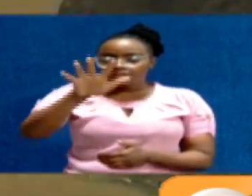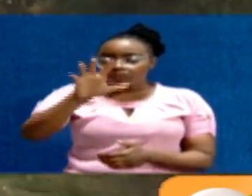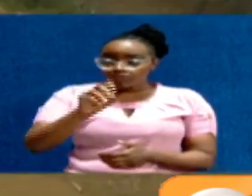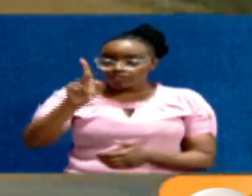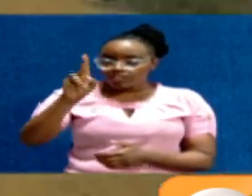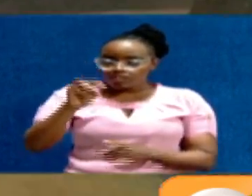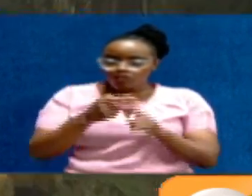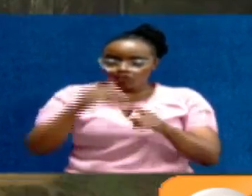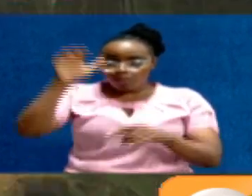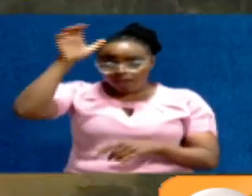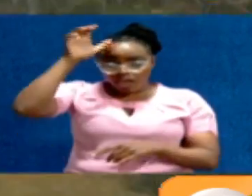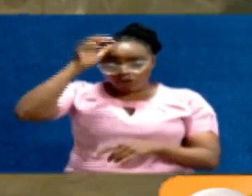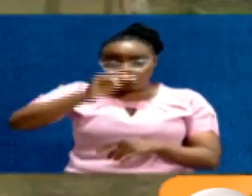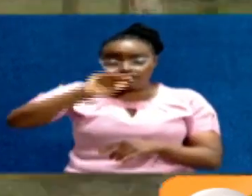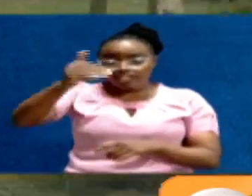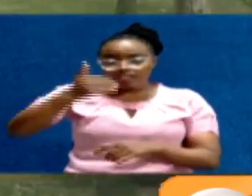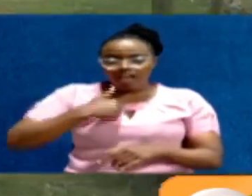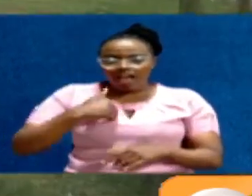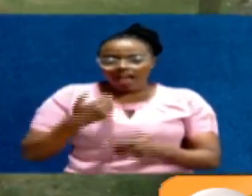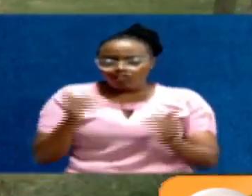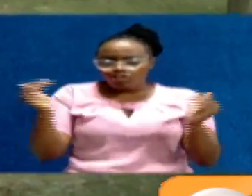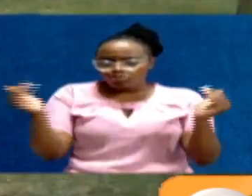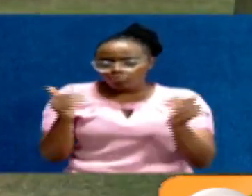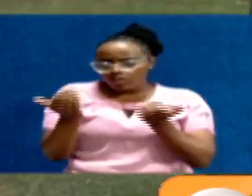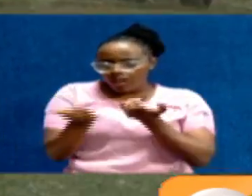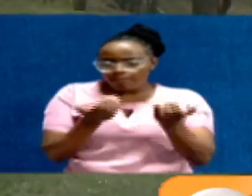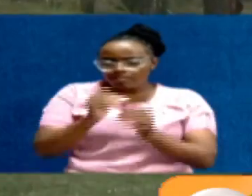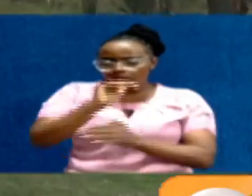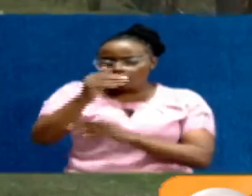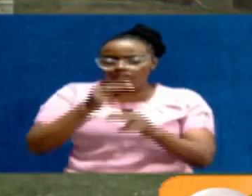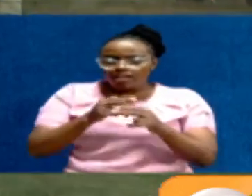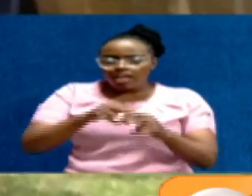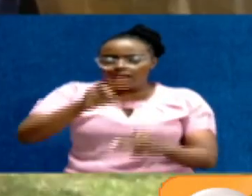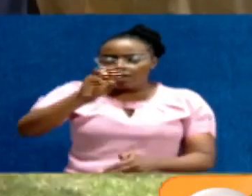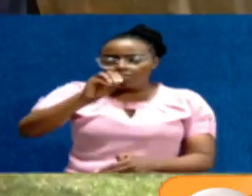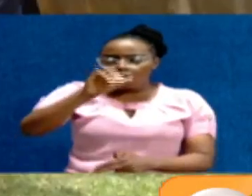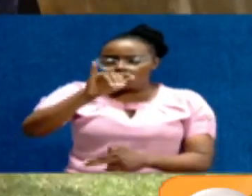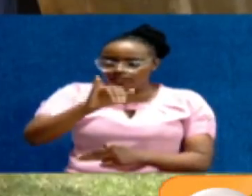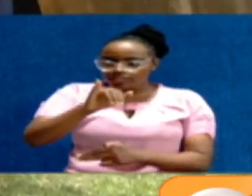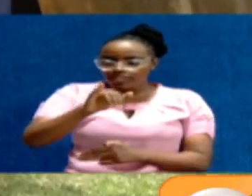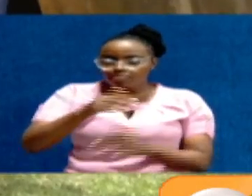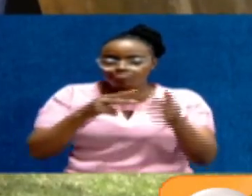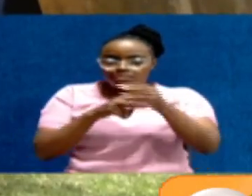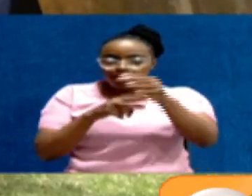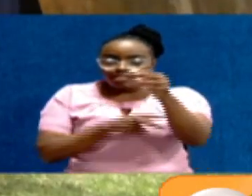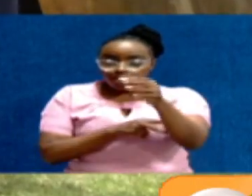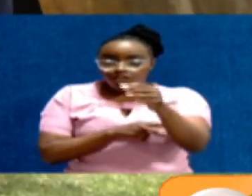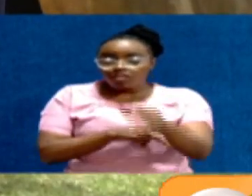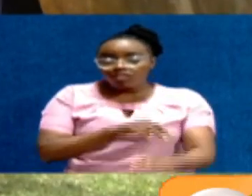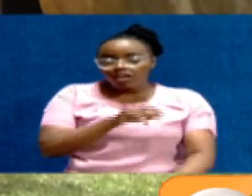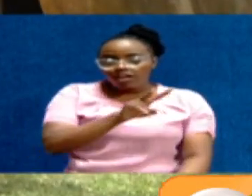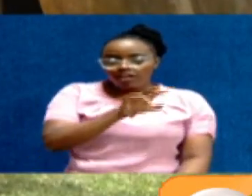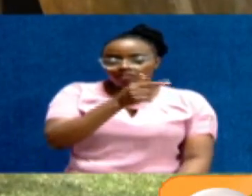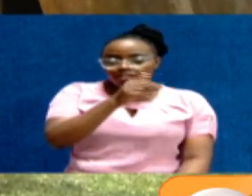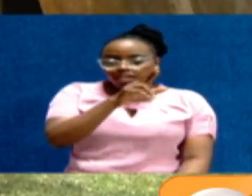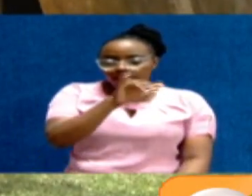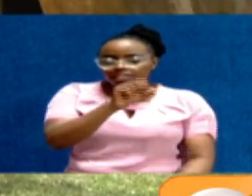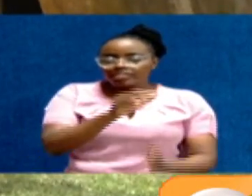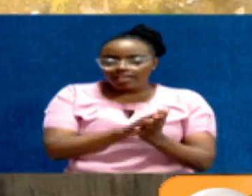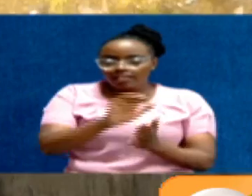50 kilometers from Eldoret town is a little business center known as Moisbridge. Vitalis and Esther Situma have been married